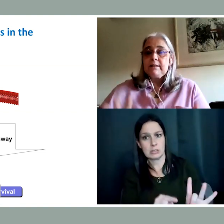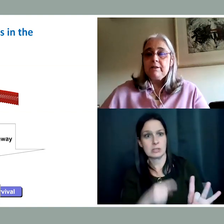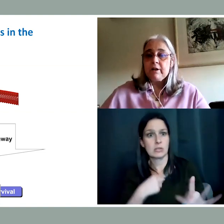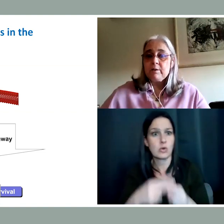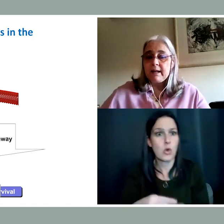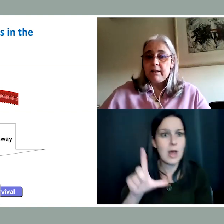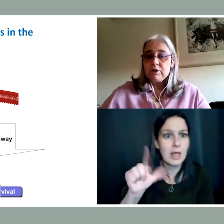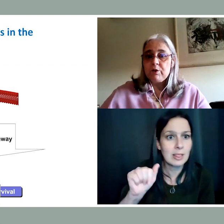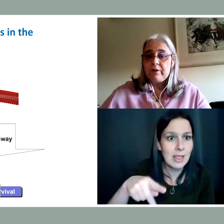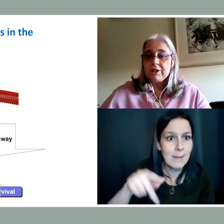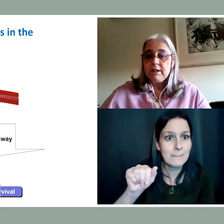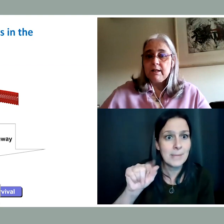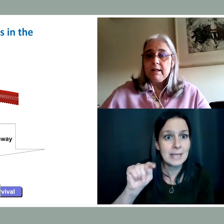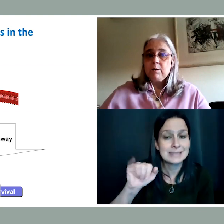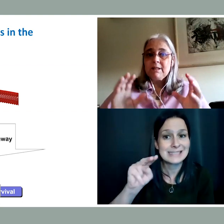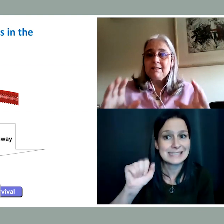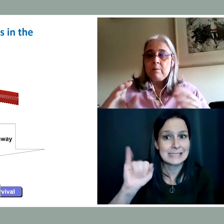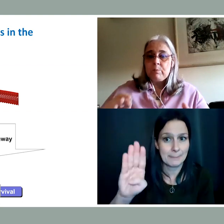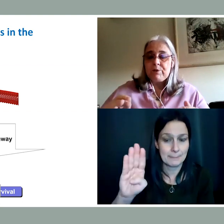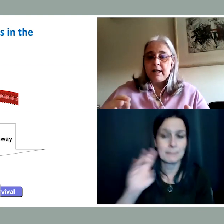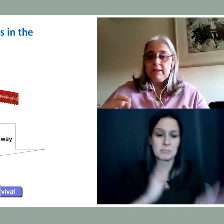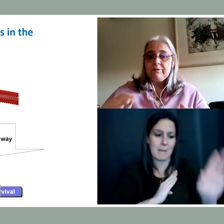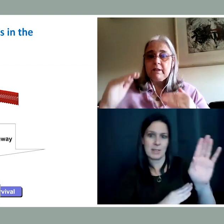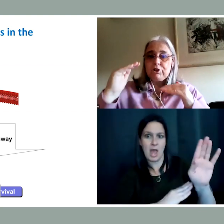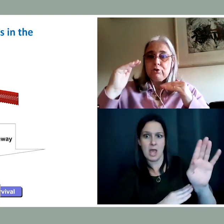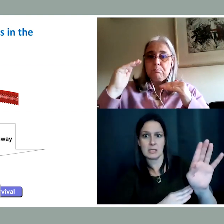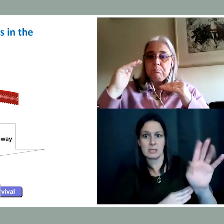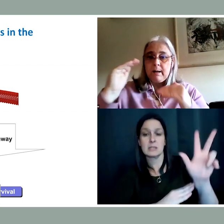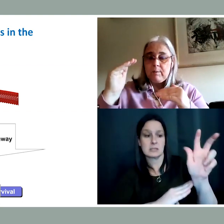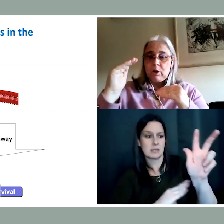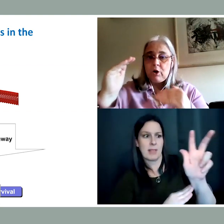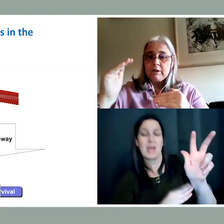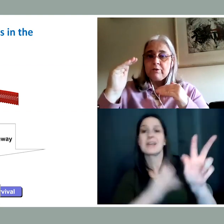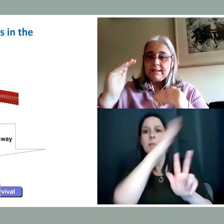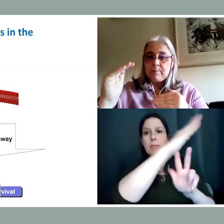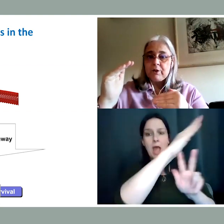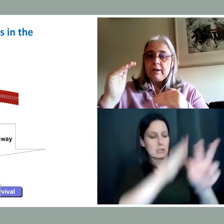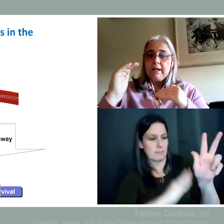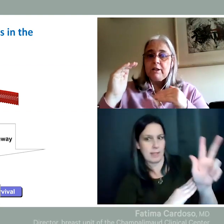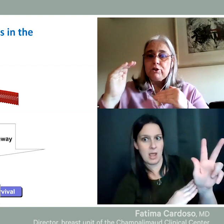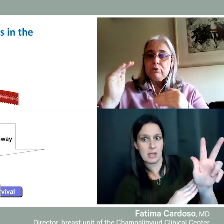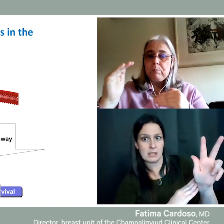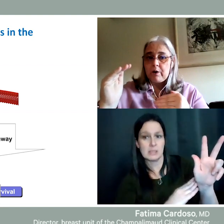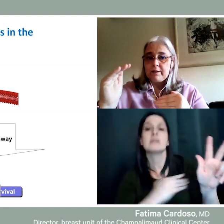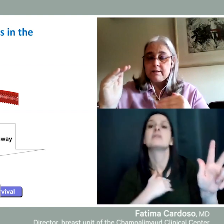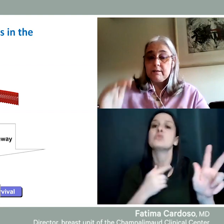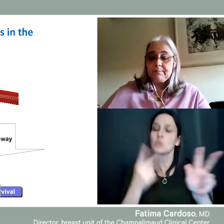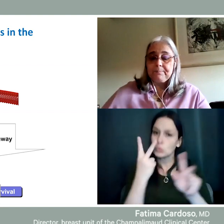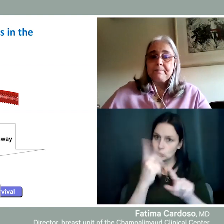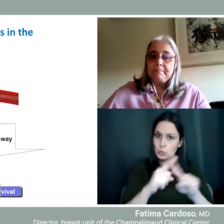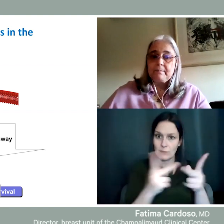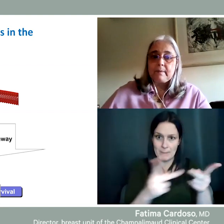drug, different mechanism of action, but the same objective, that you block the receptor in 2